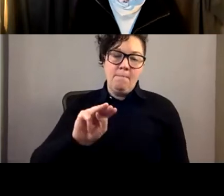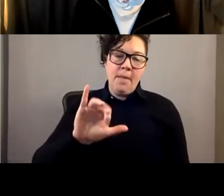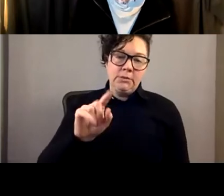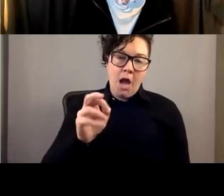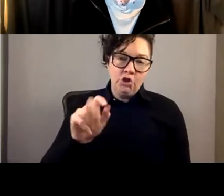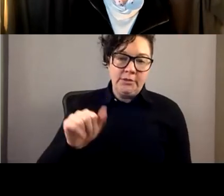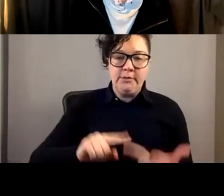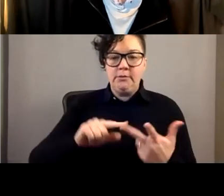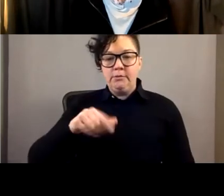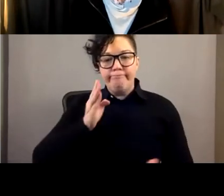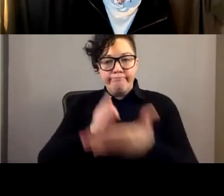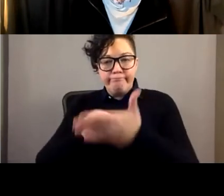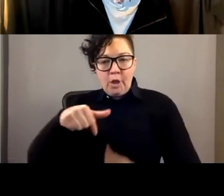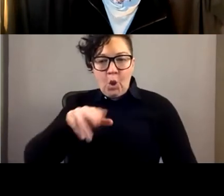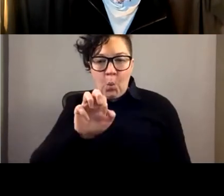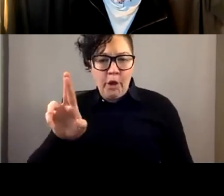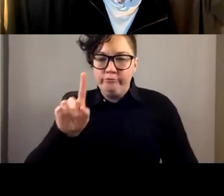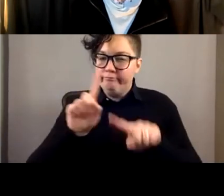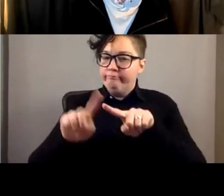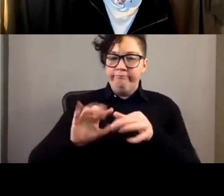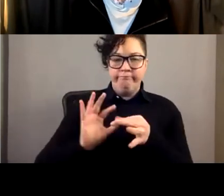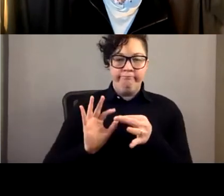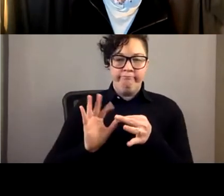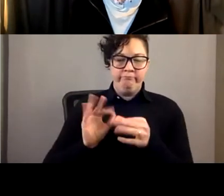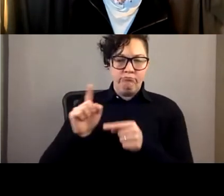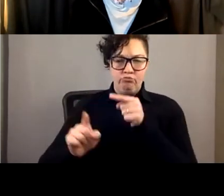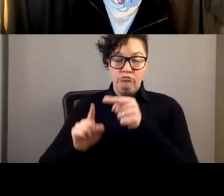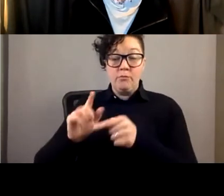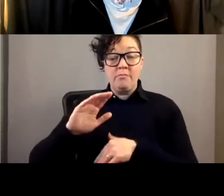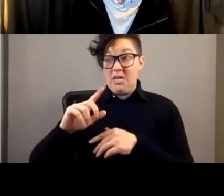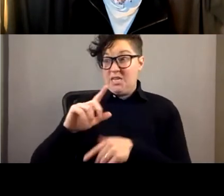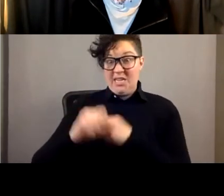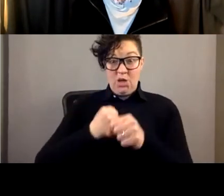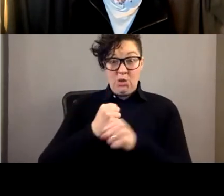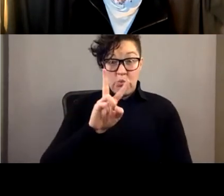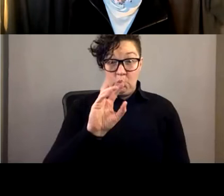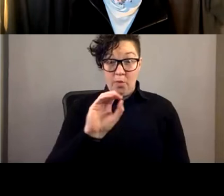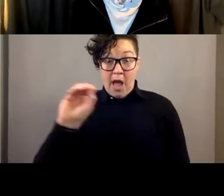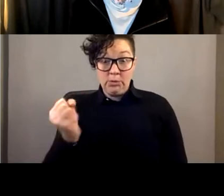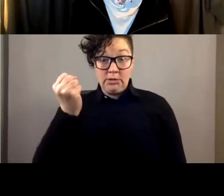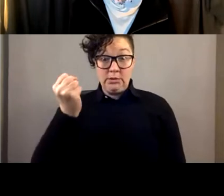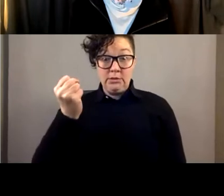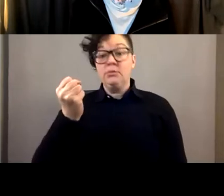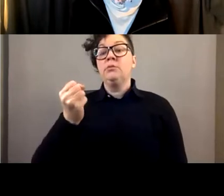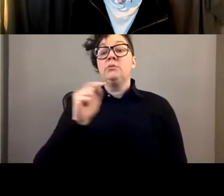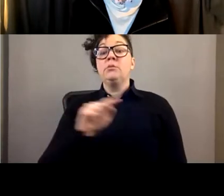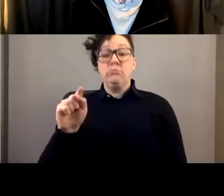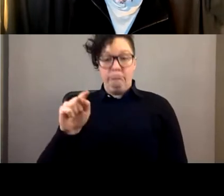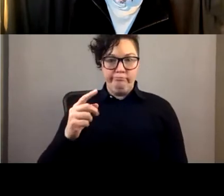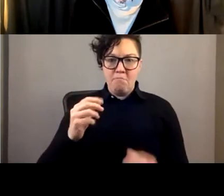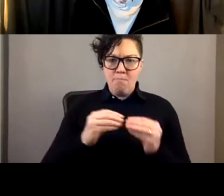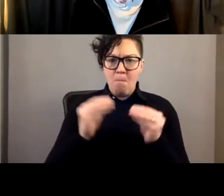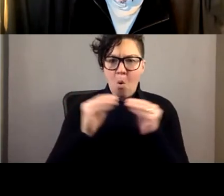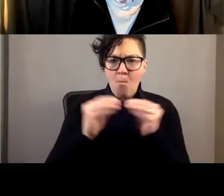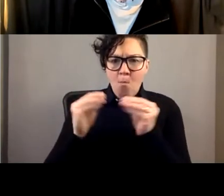inflammatory discourse. By the mid-2000s, trolls and their sympathizers found a home in the anonymous